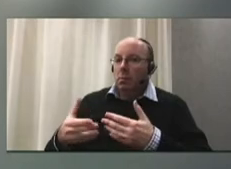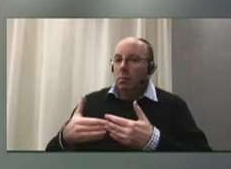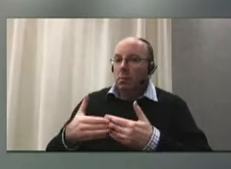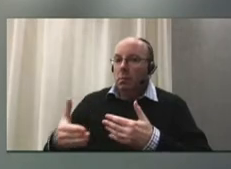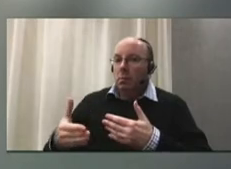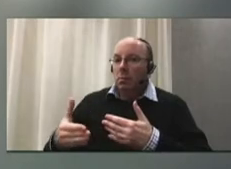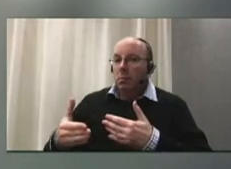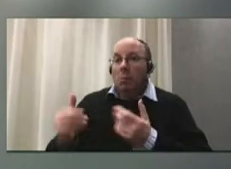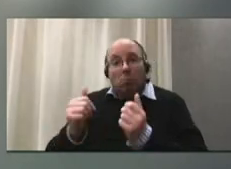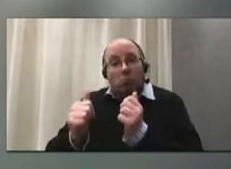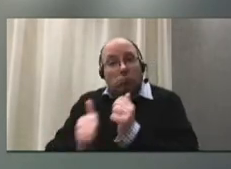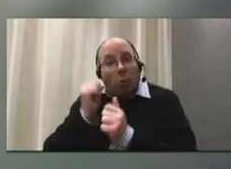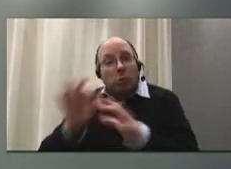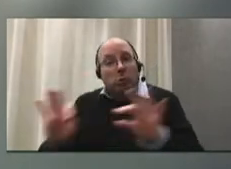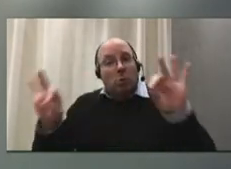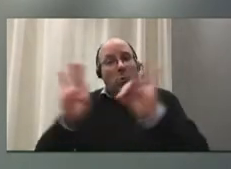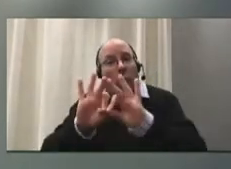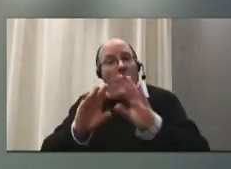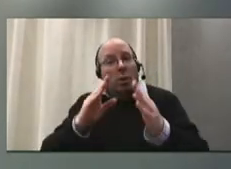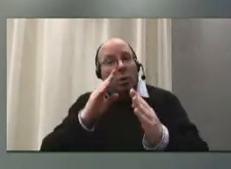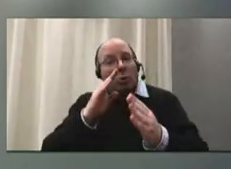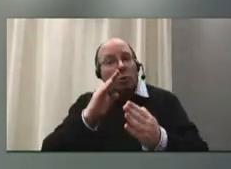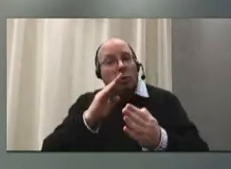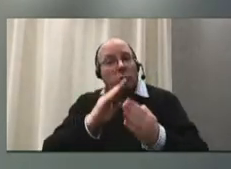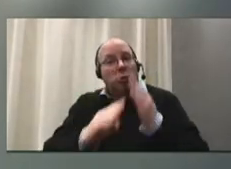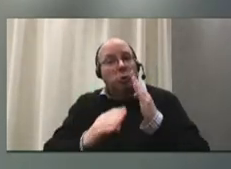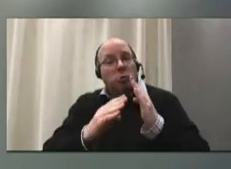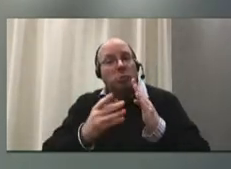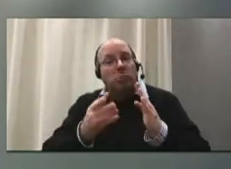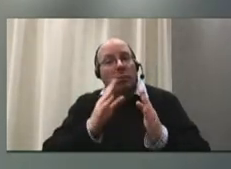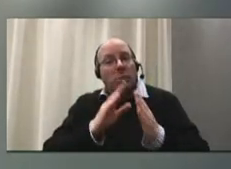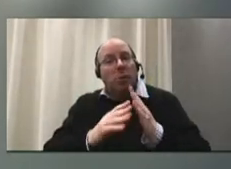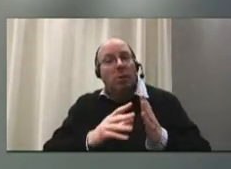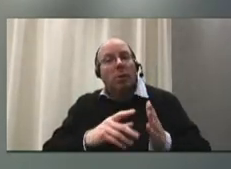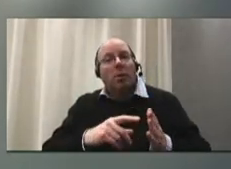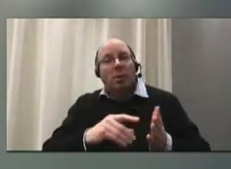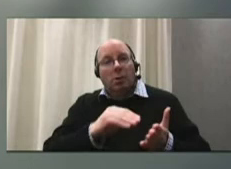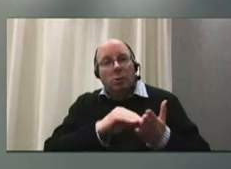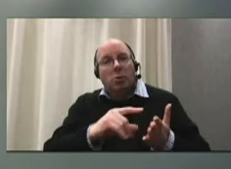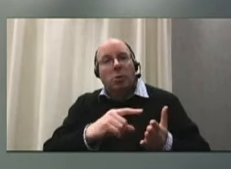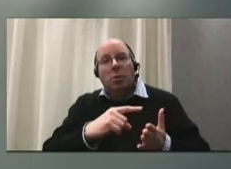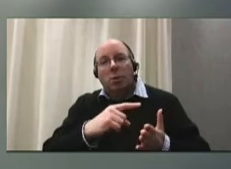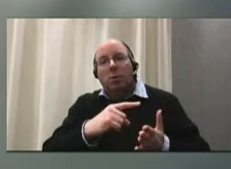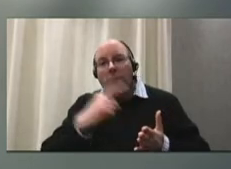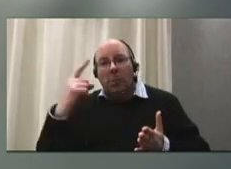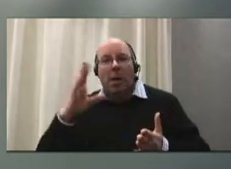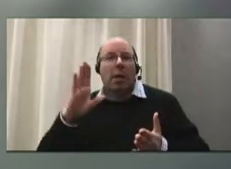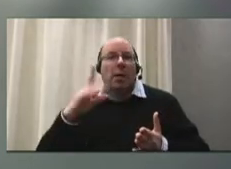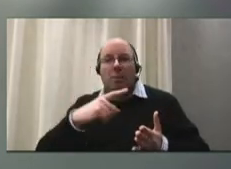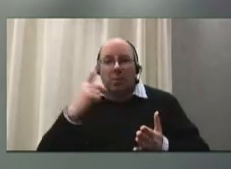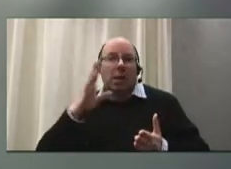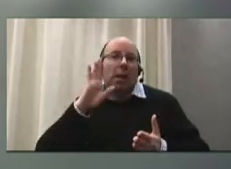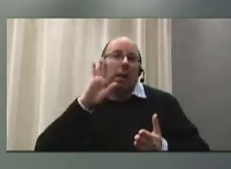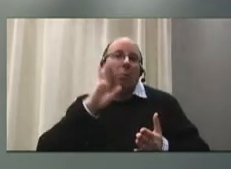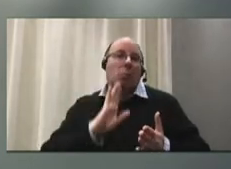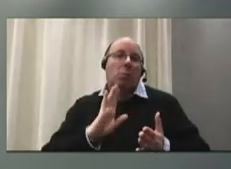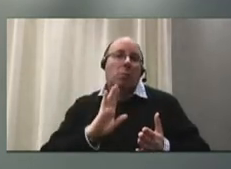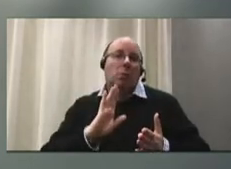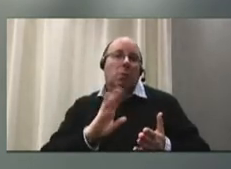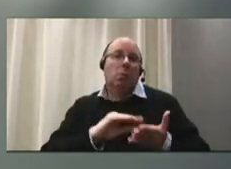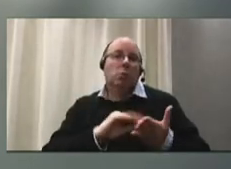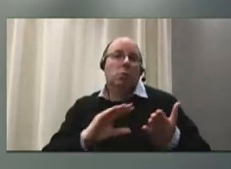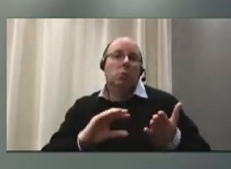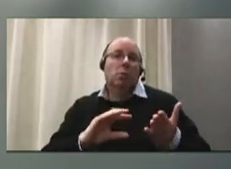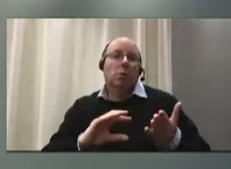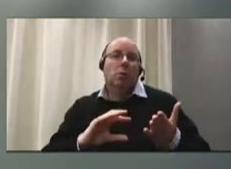underserved communities where Black and Brown children are, you know, largely occupying, are serving as students? Yes,